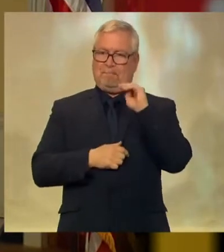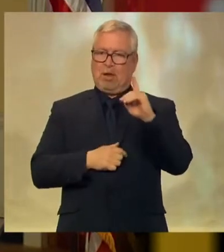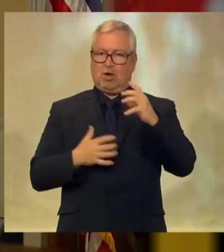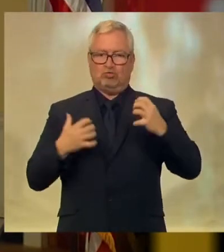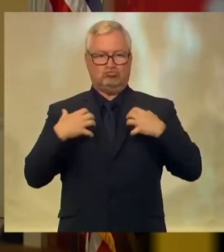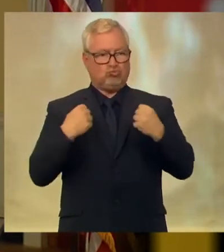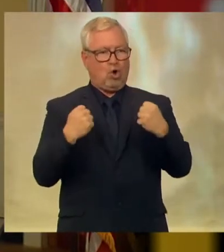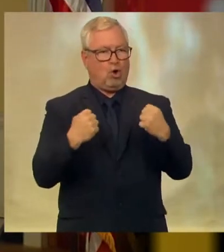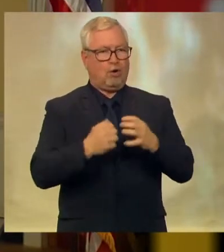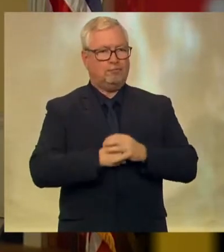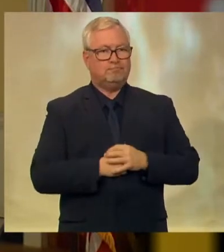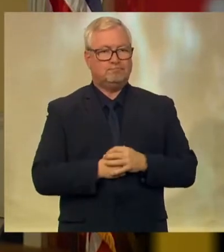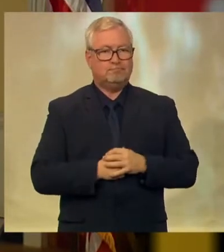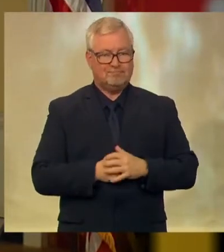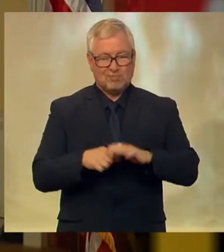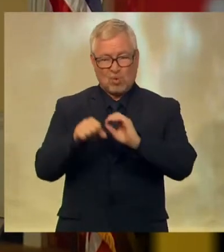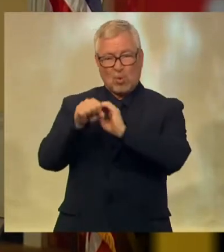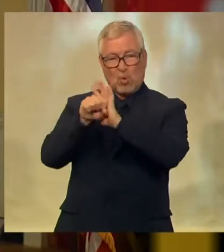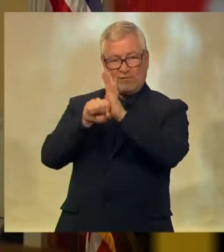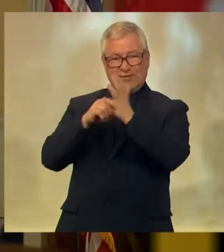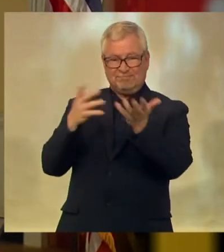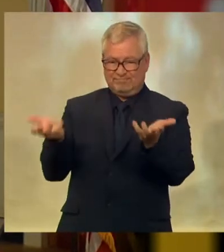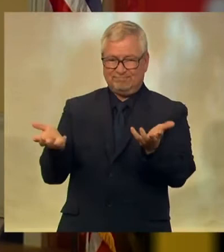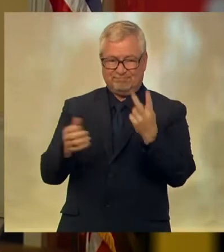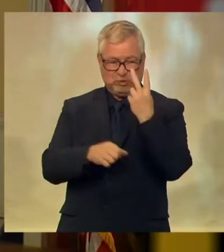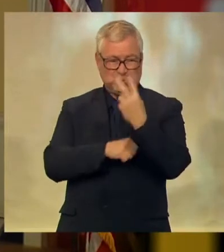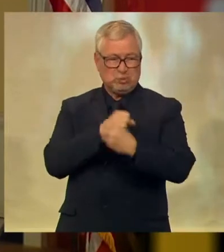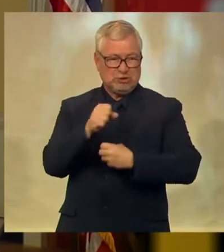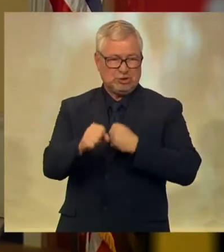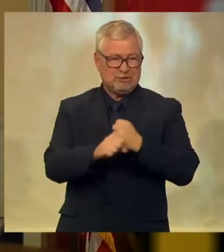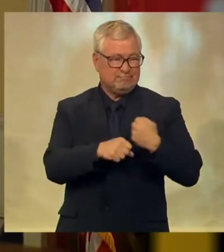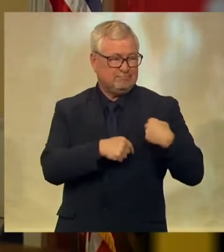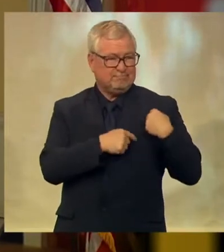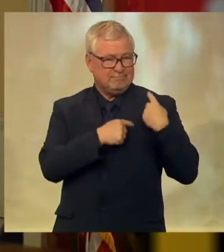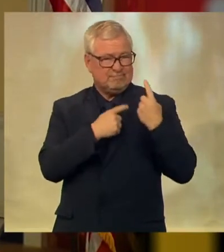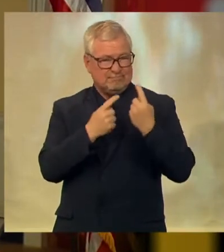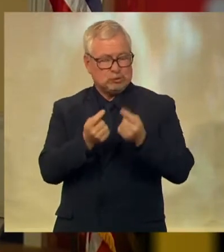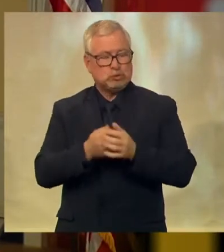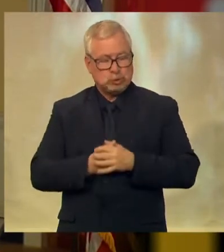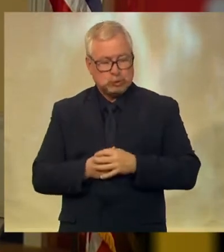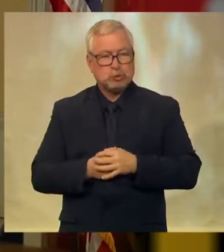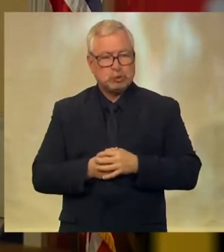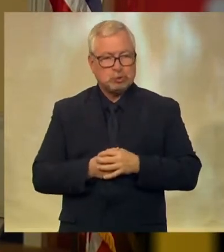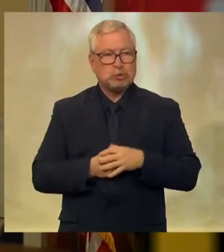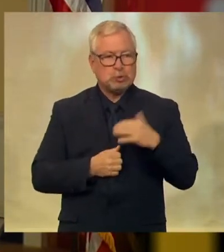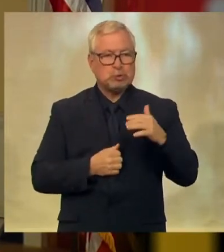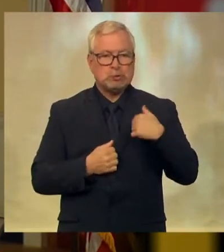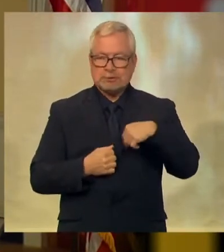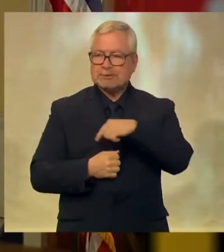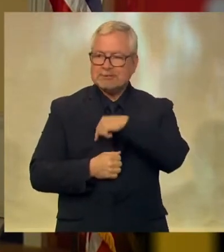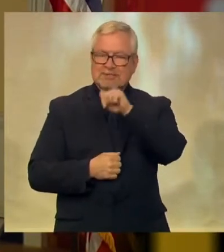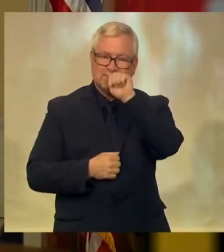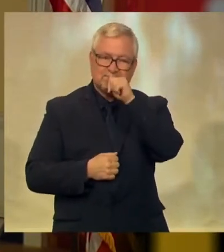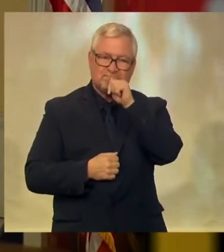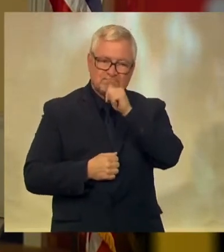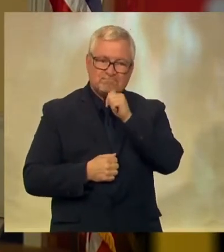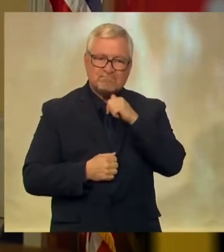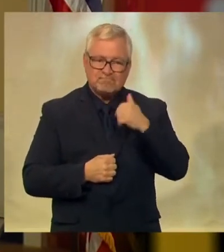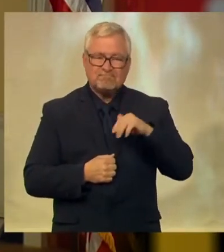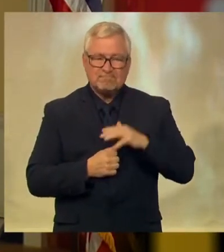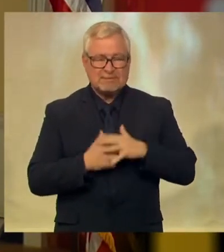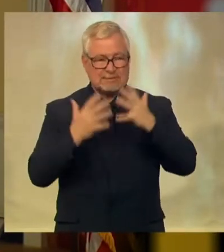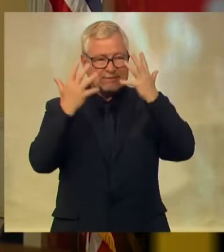years fighting this virus, and it has taken far too much from us, including, sadly,